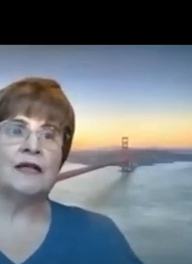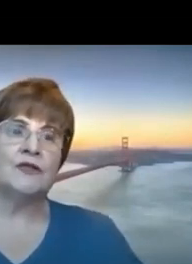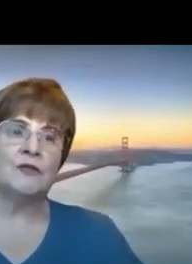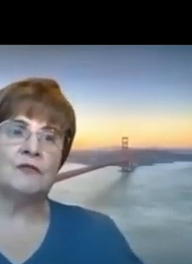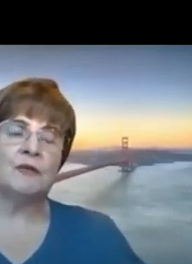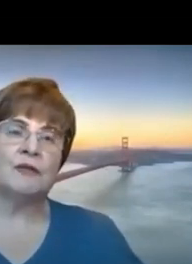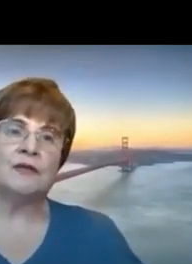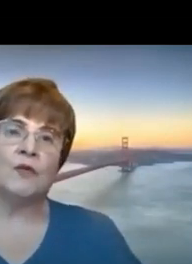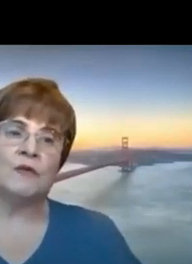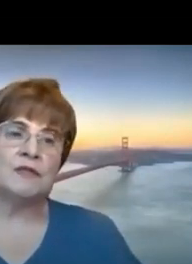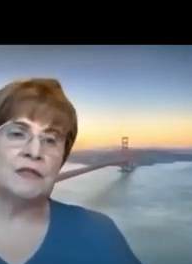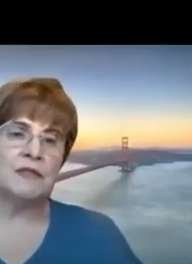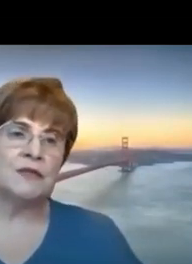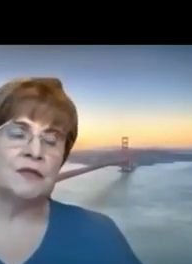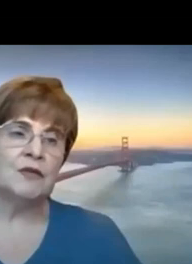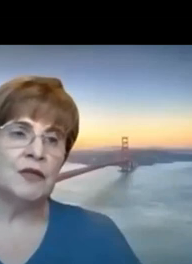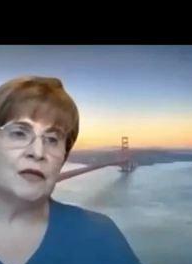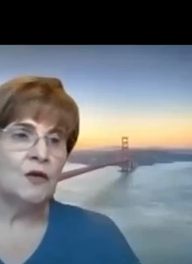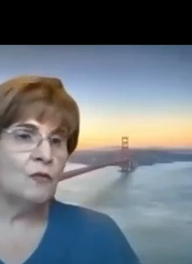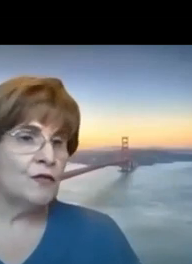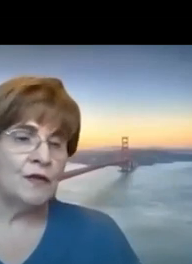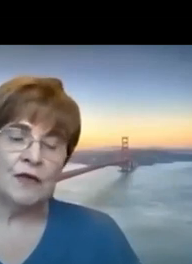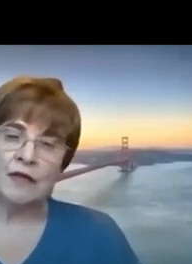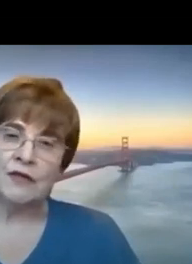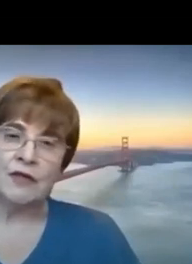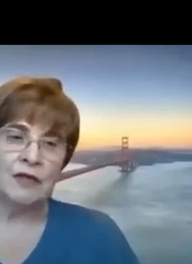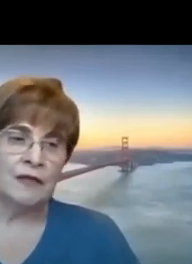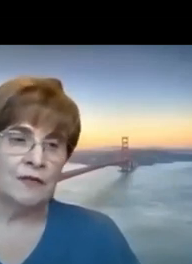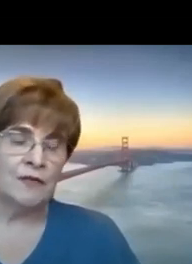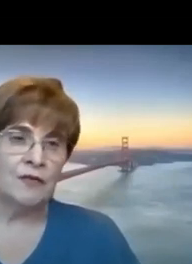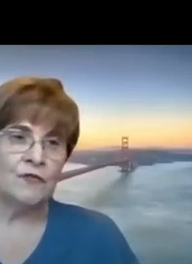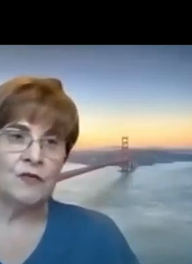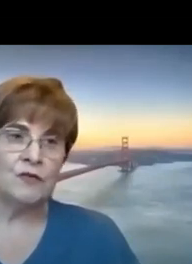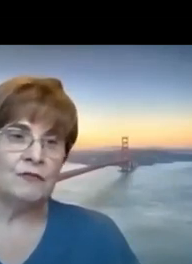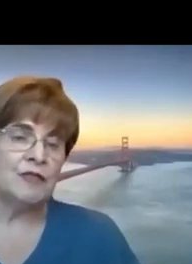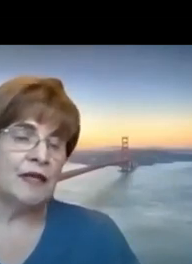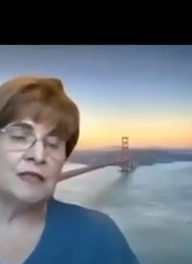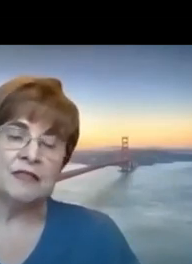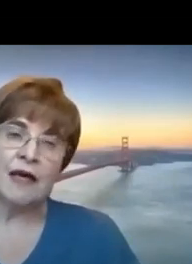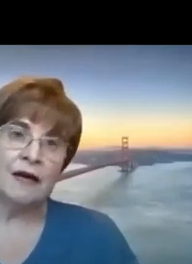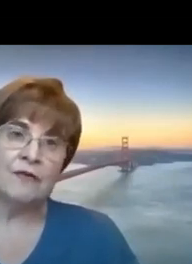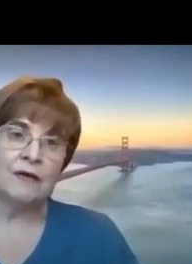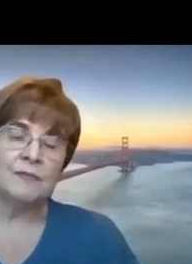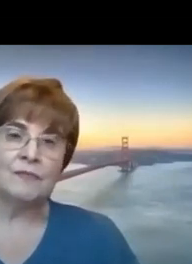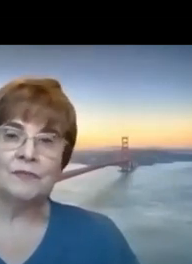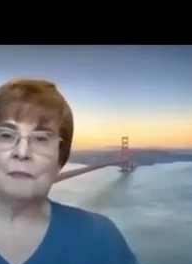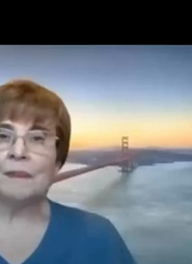looked at in terms of building the more resilience in the community within the folks who have the talents they